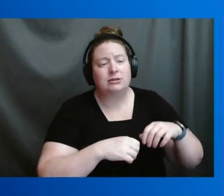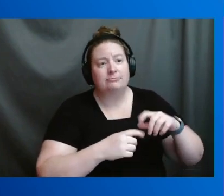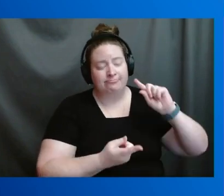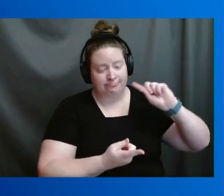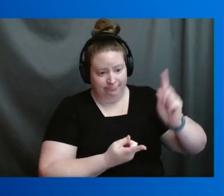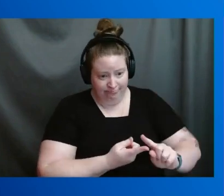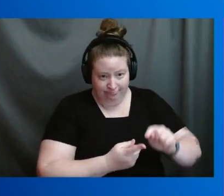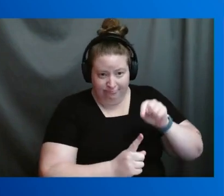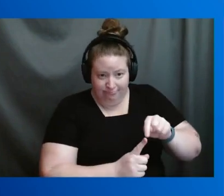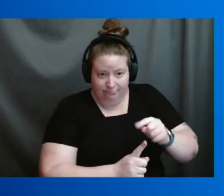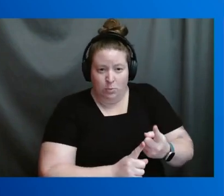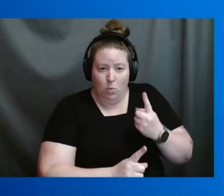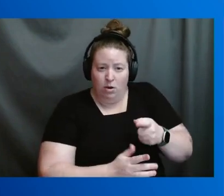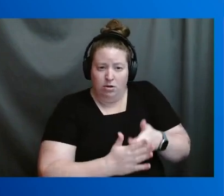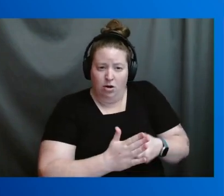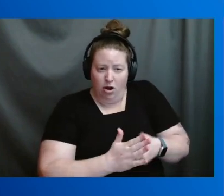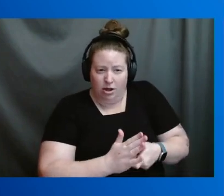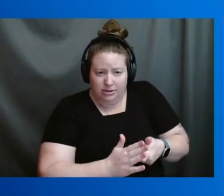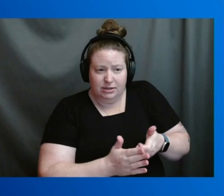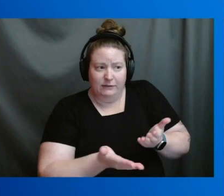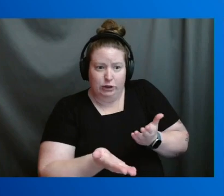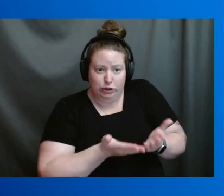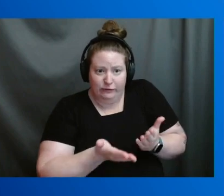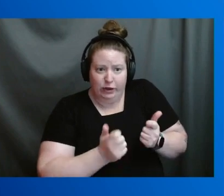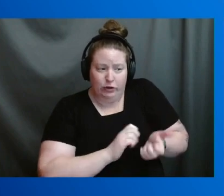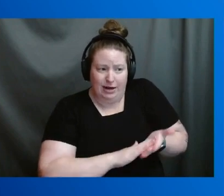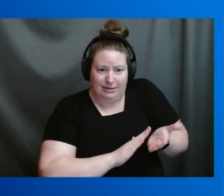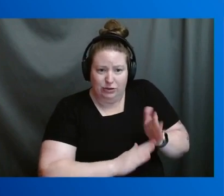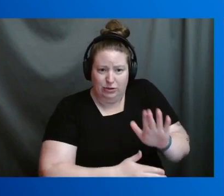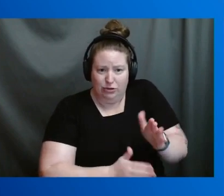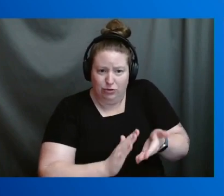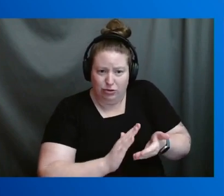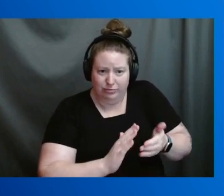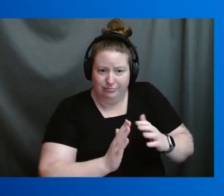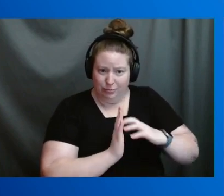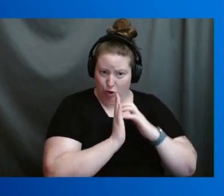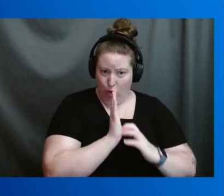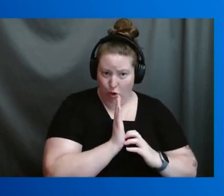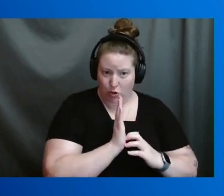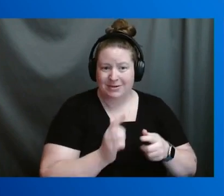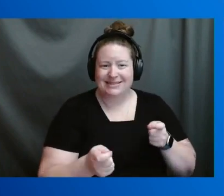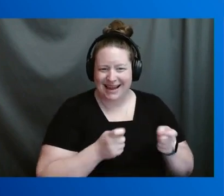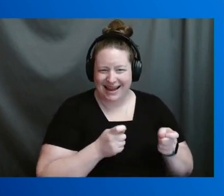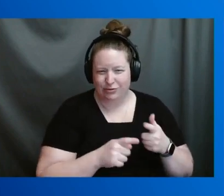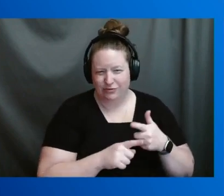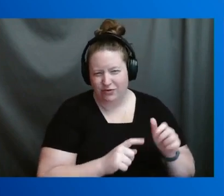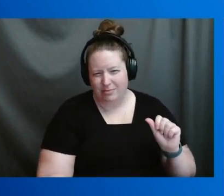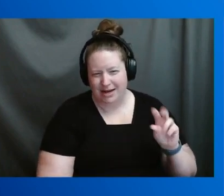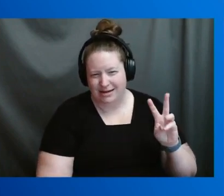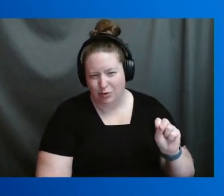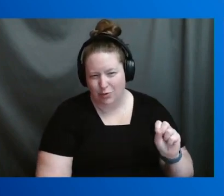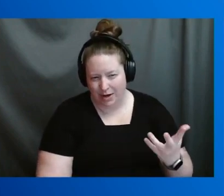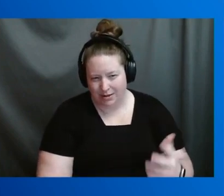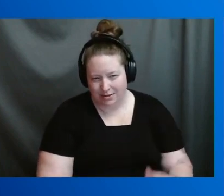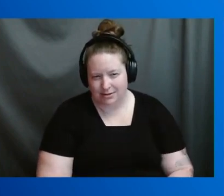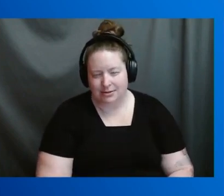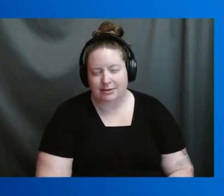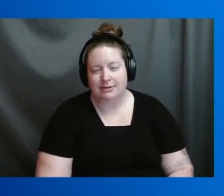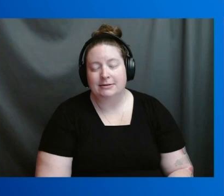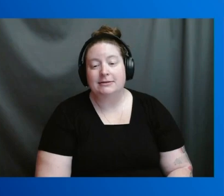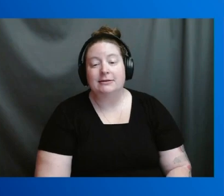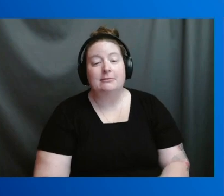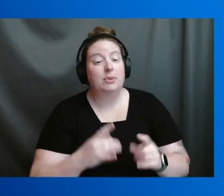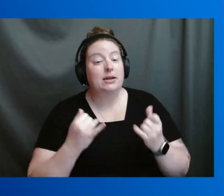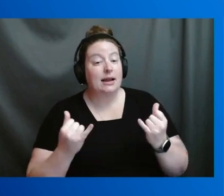cost of serving or executing your code is handled on your behalf by AWS, right? Or transporting an event, as the case may be. But now when you're talking